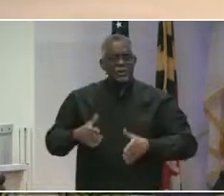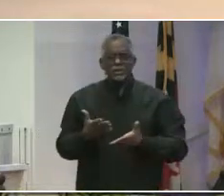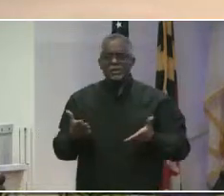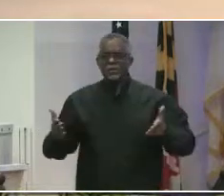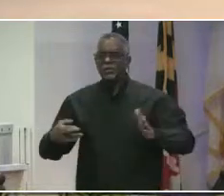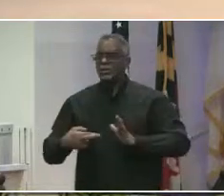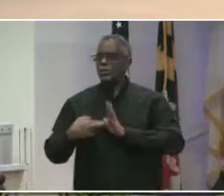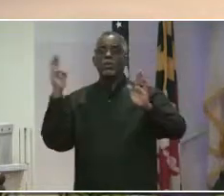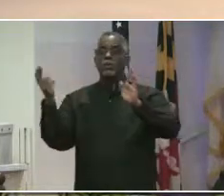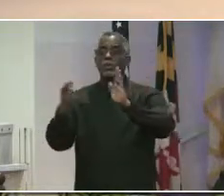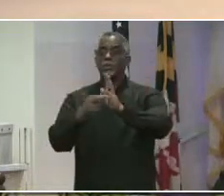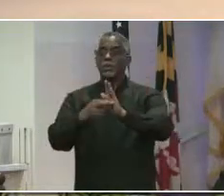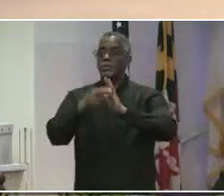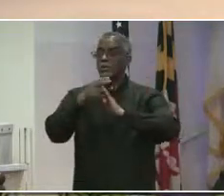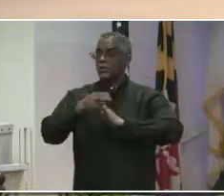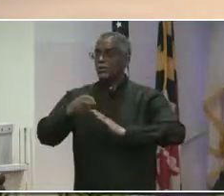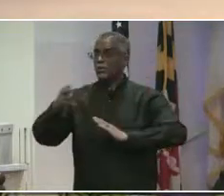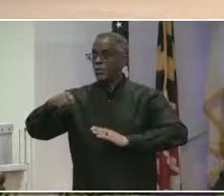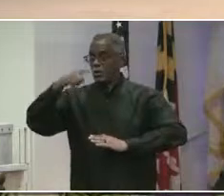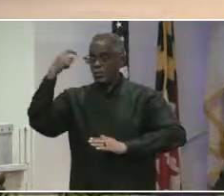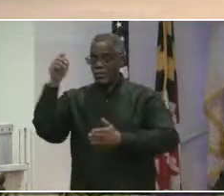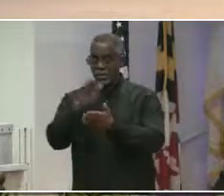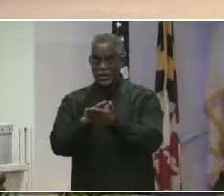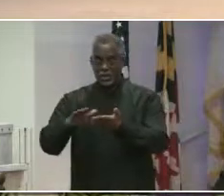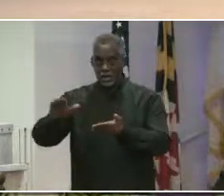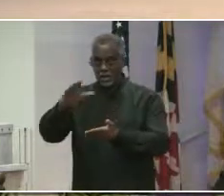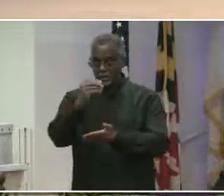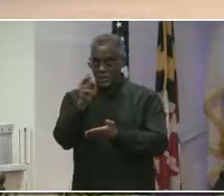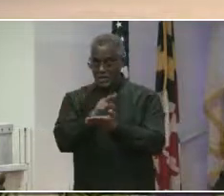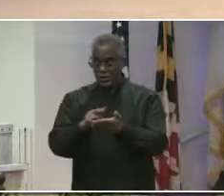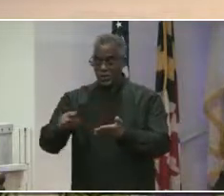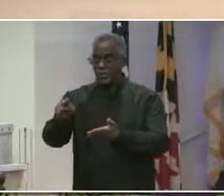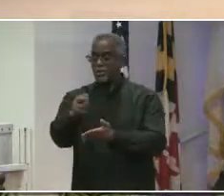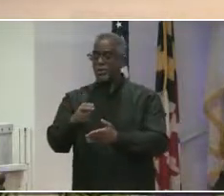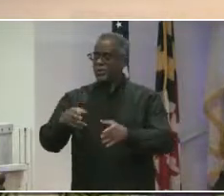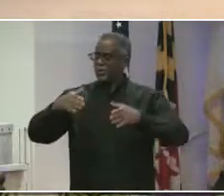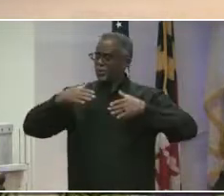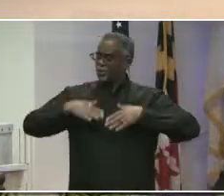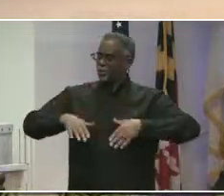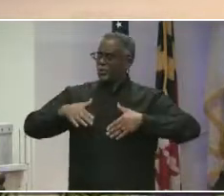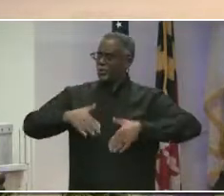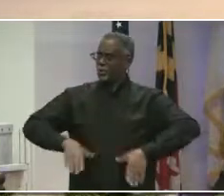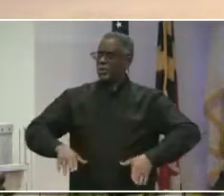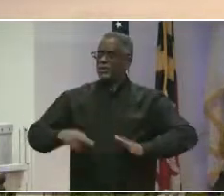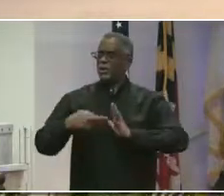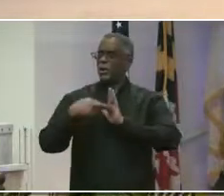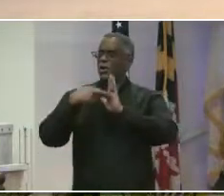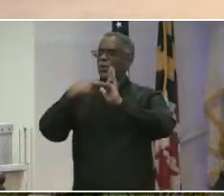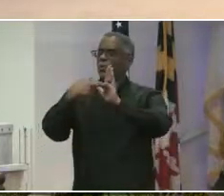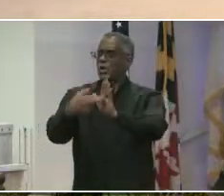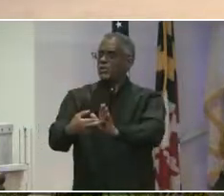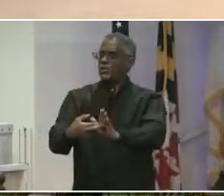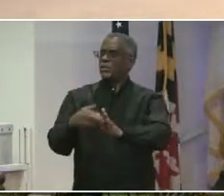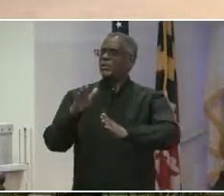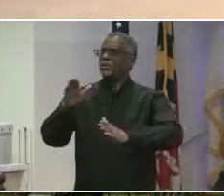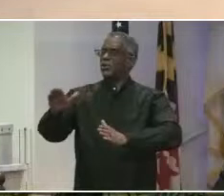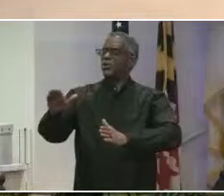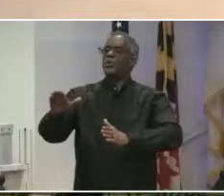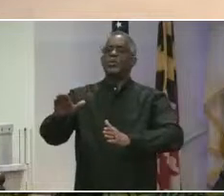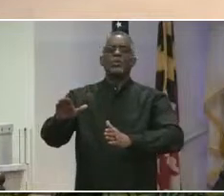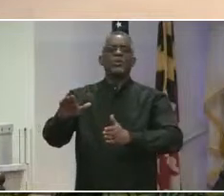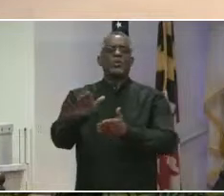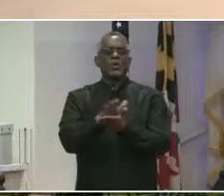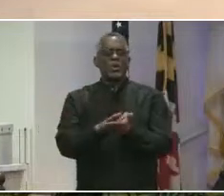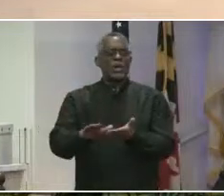in. Come on in. Come on, universities. But come like you need to come. Or if you don't want to wear nothing but what you got on or something like you got on today,